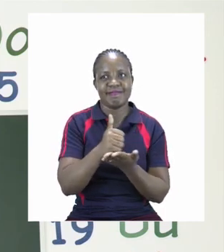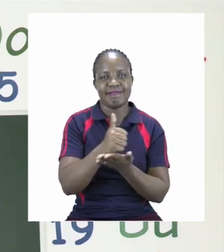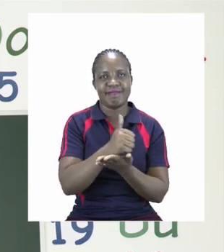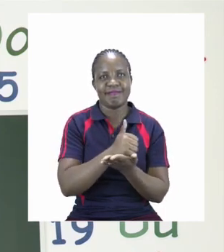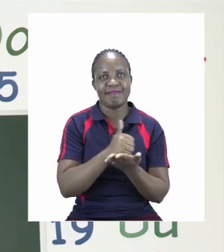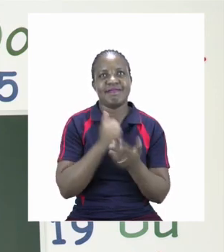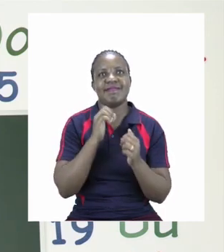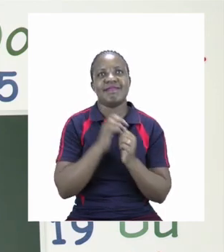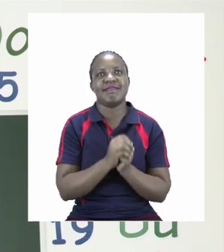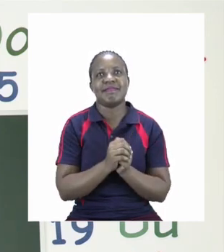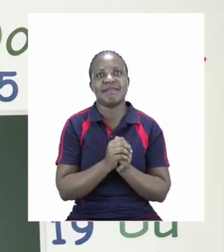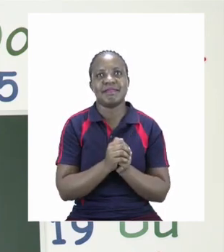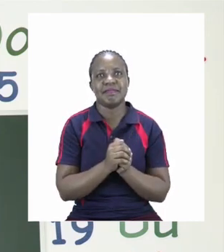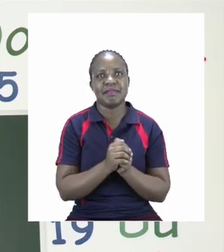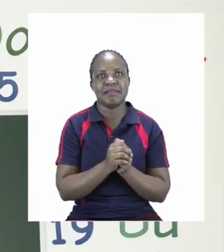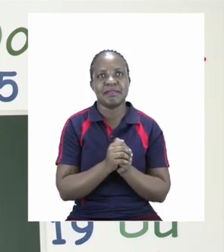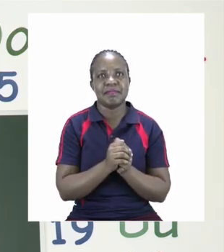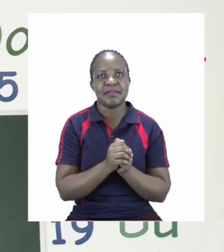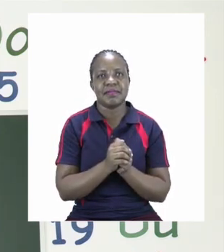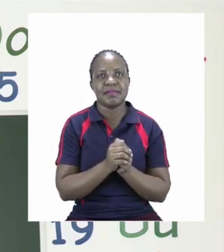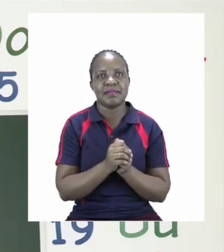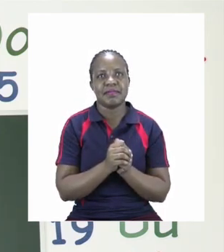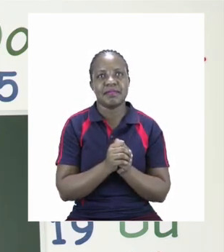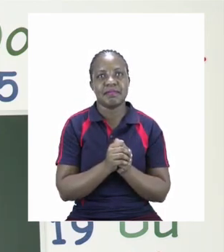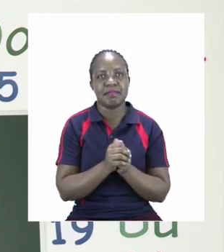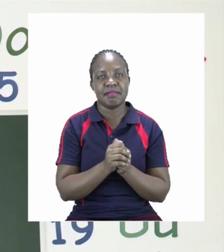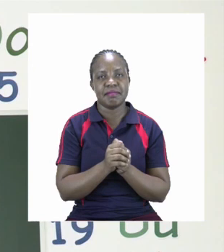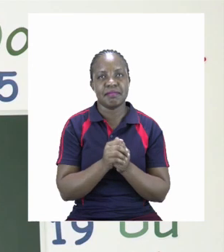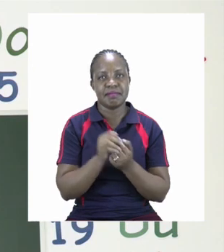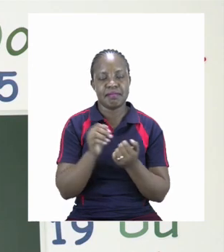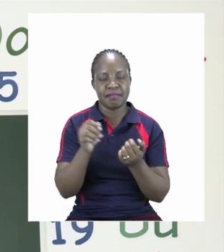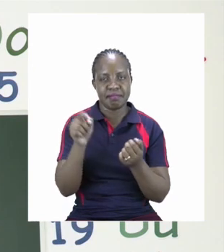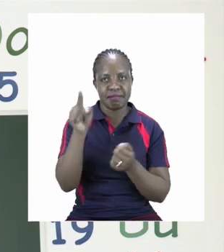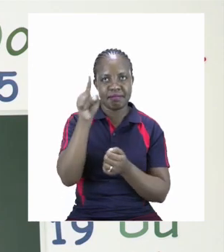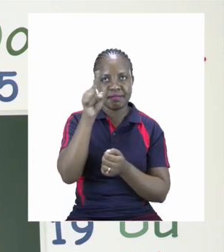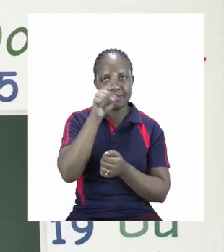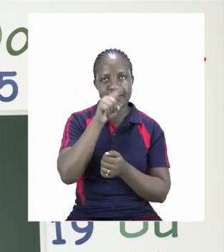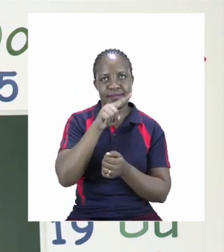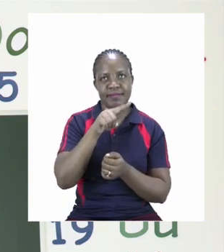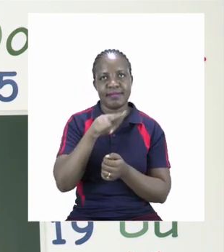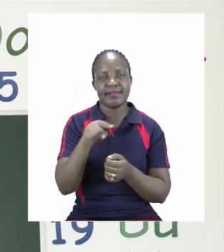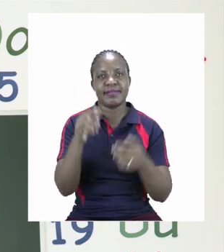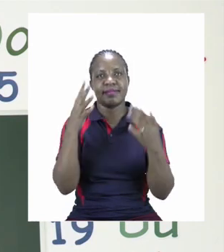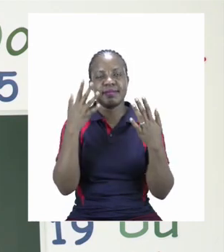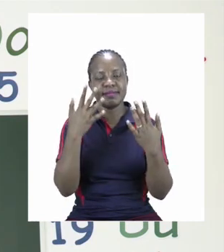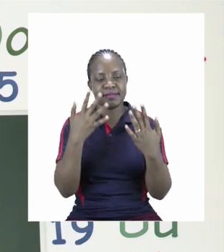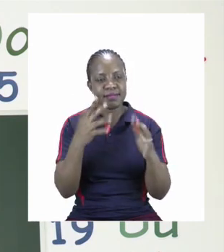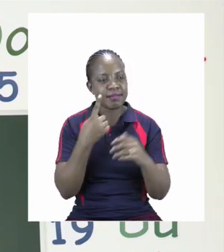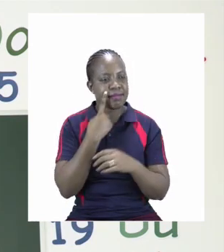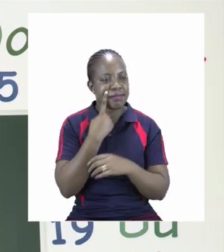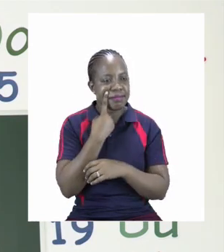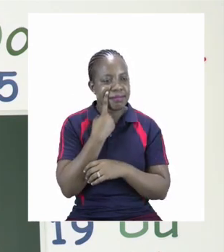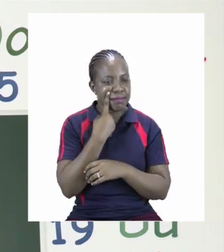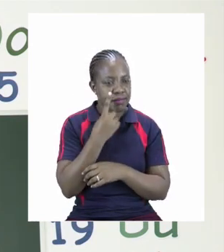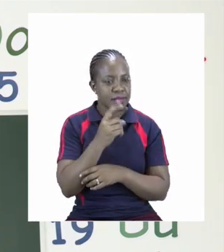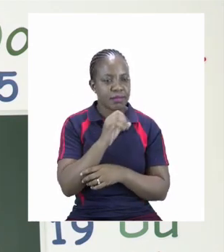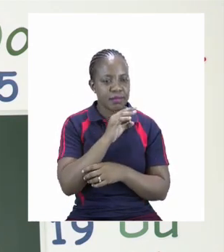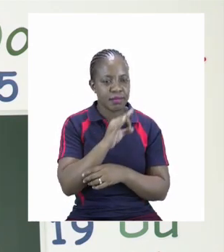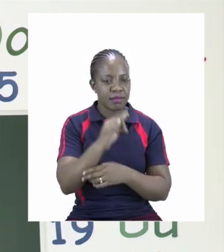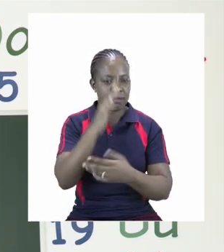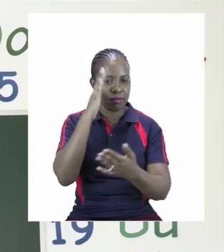a mistake. And when you're done circling, please make sure you double check with the word that has